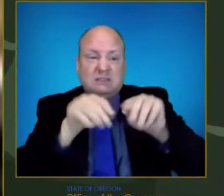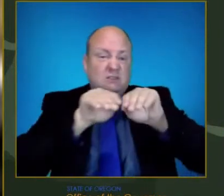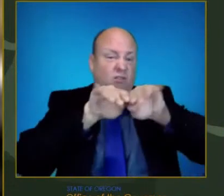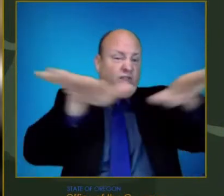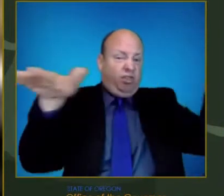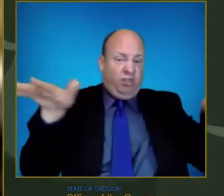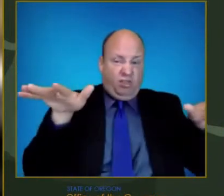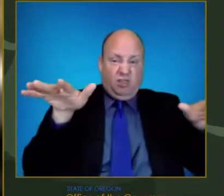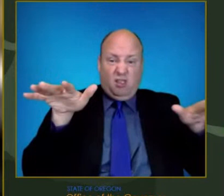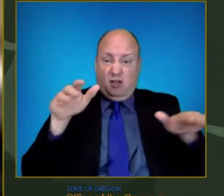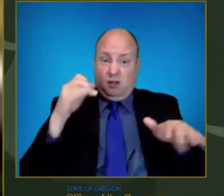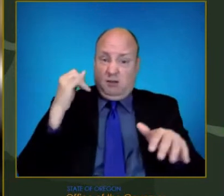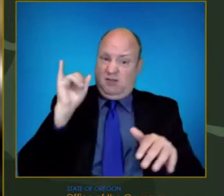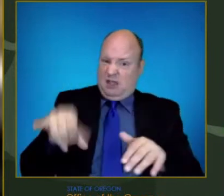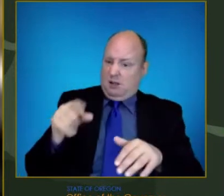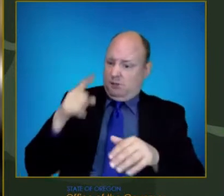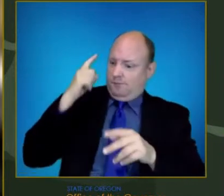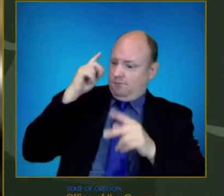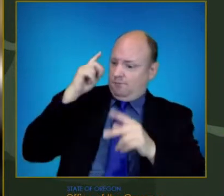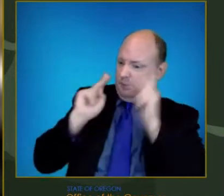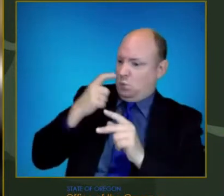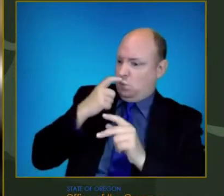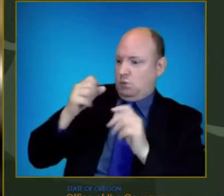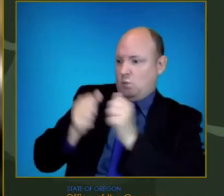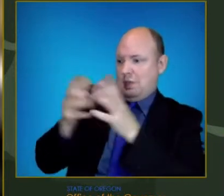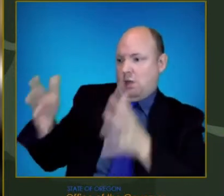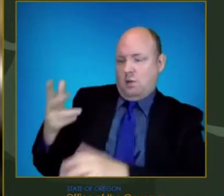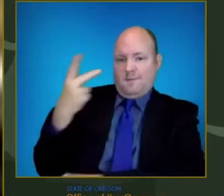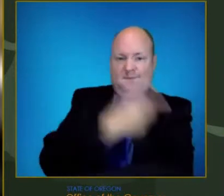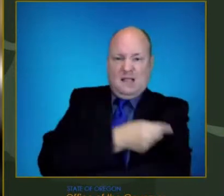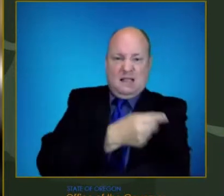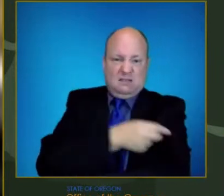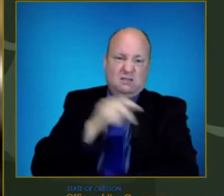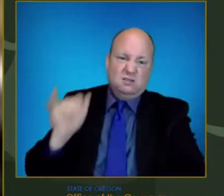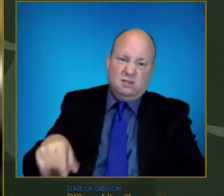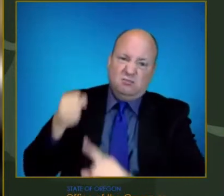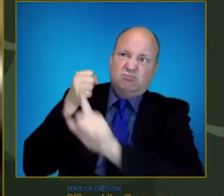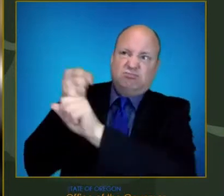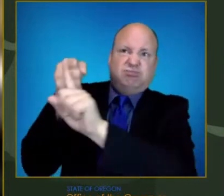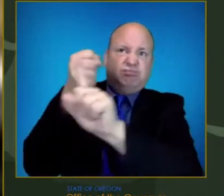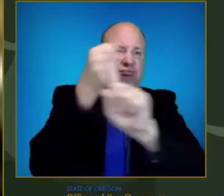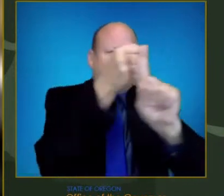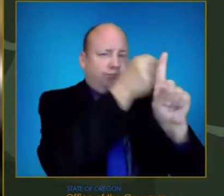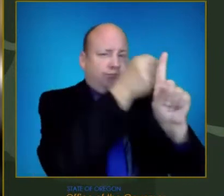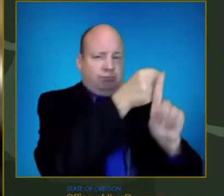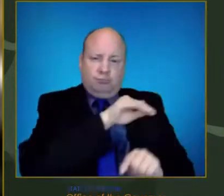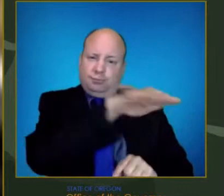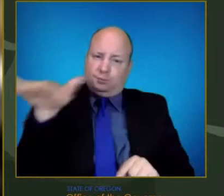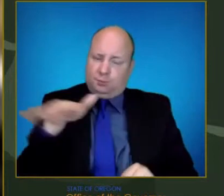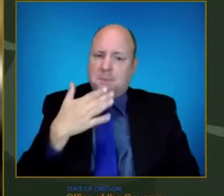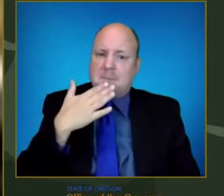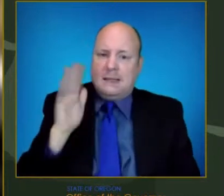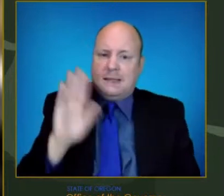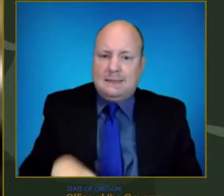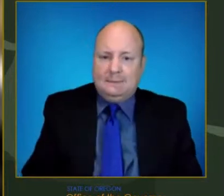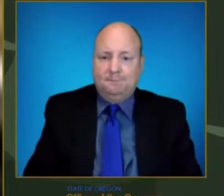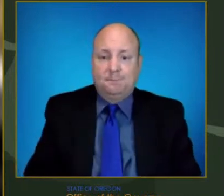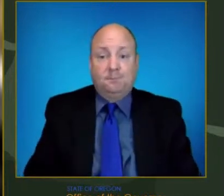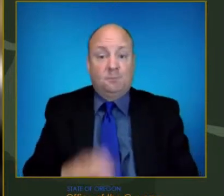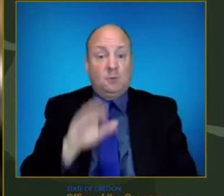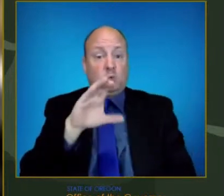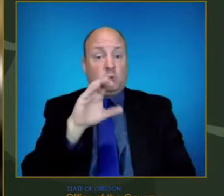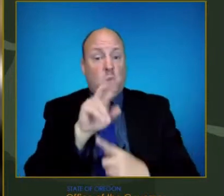family, your loved ones, and everyone you encounter while infected. COVID-19 vaccines are saving lives in Oregon every